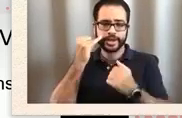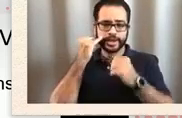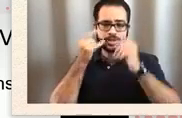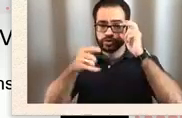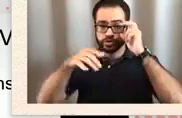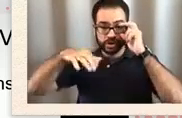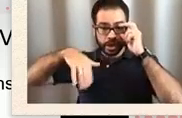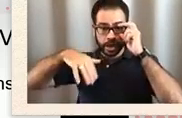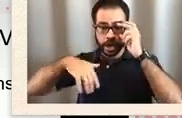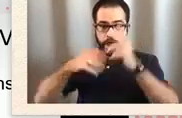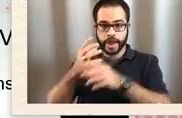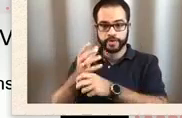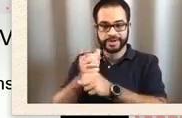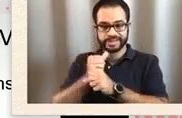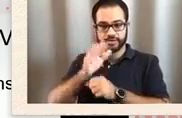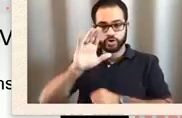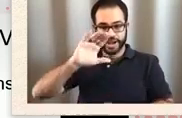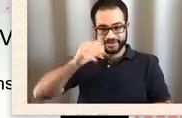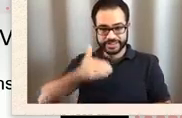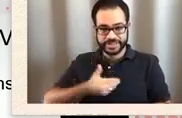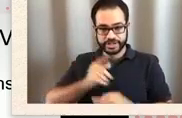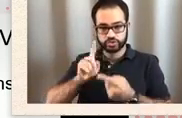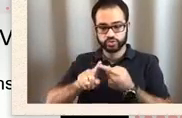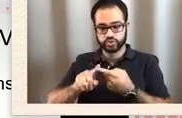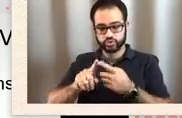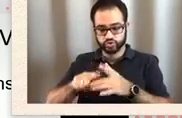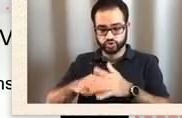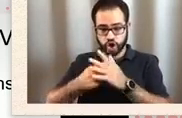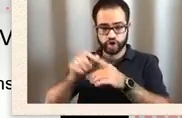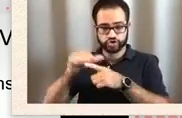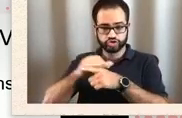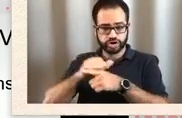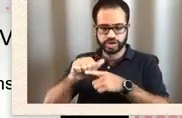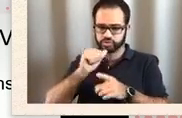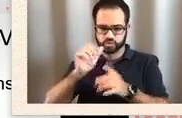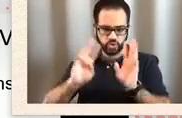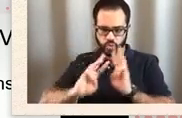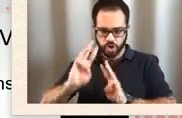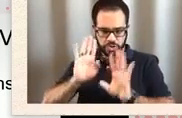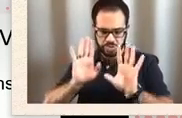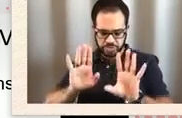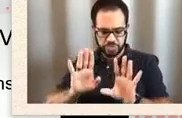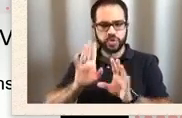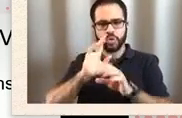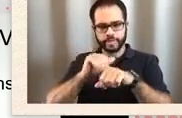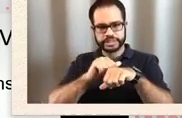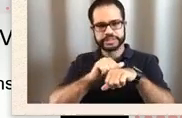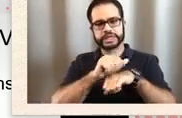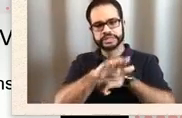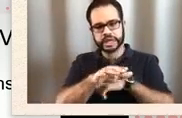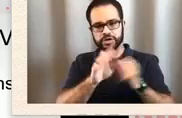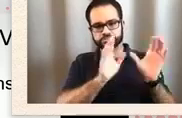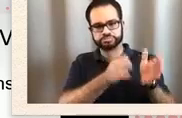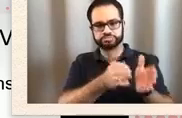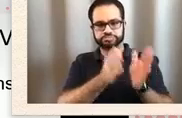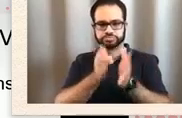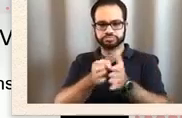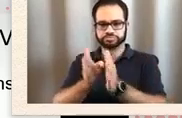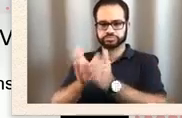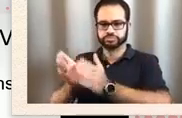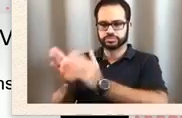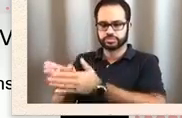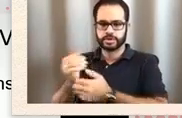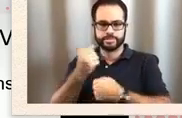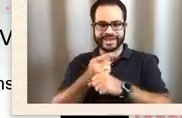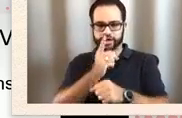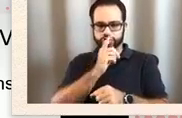received your invitation to attend training, don't worry, those invitations are being sent out in staggered groups to make sure that we don't miss